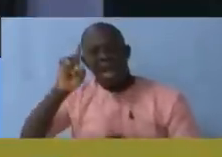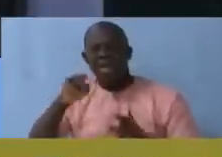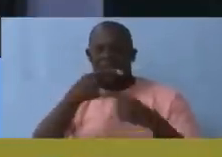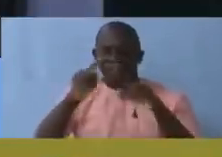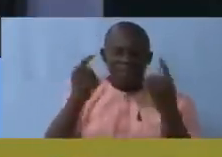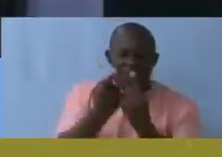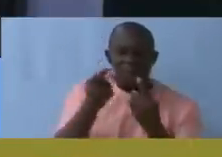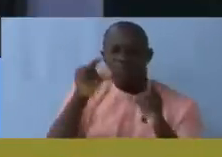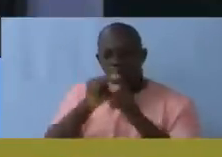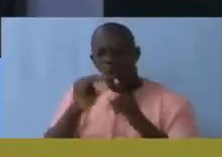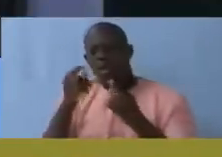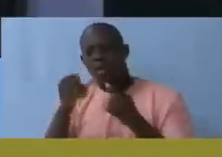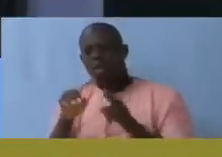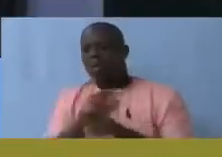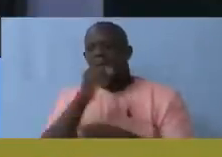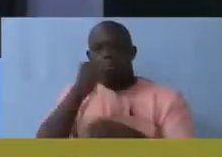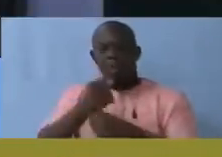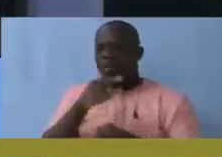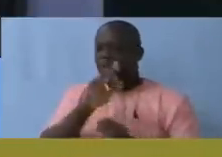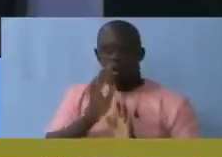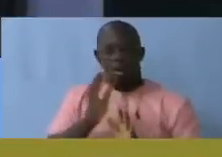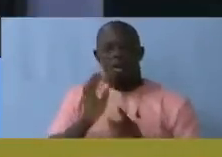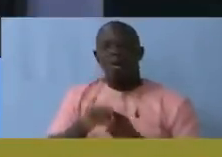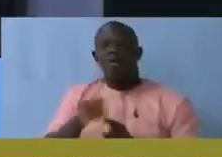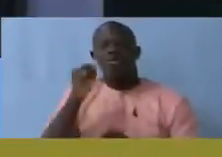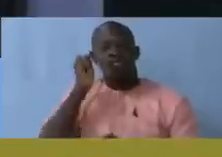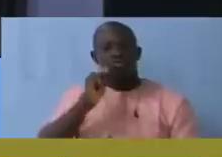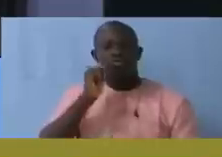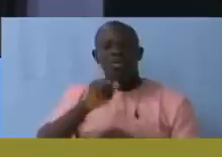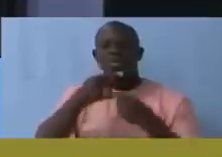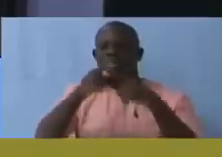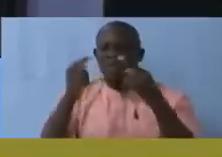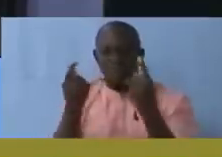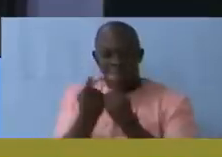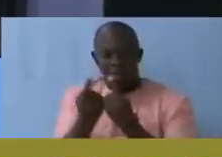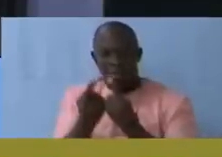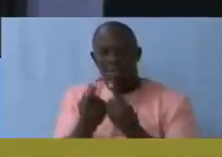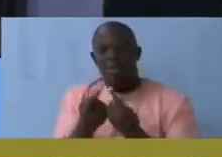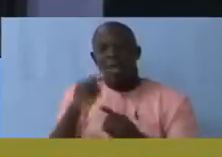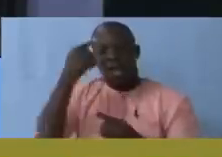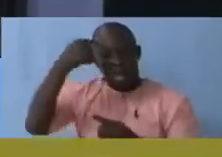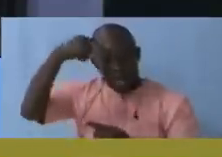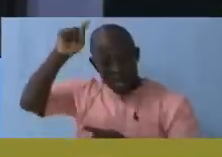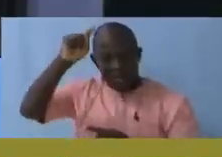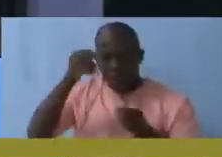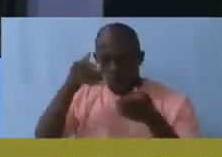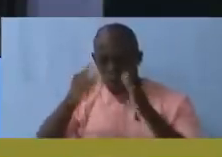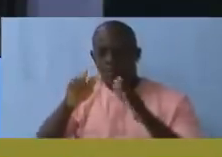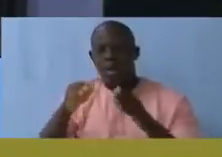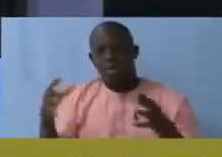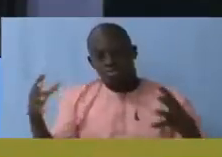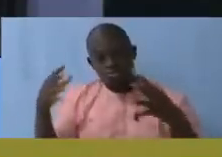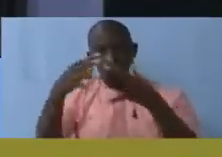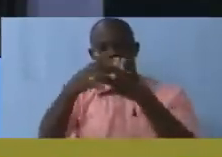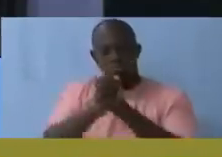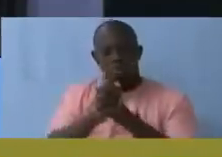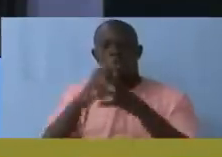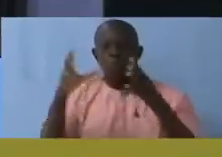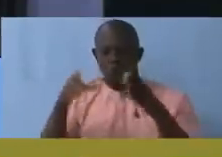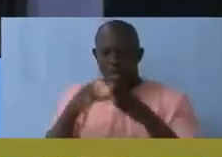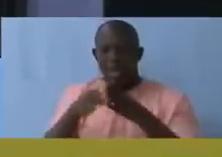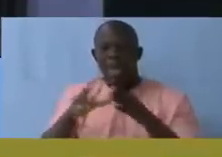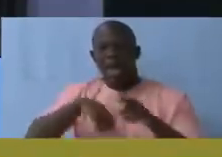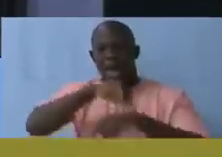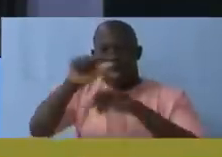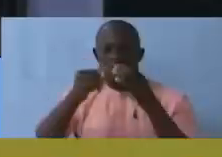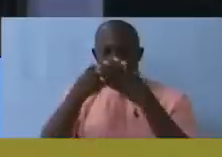nation. It's to use our initiative intellectually to come to terms with what is going on